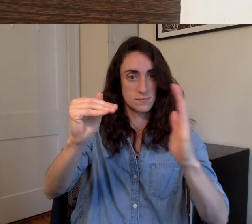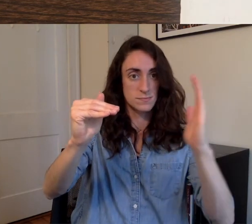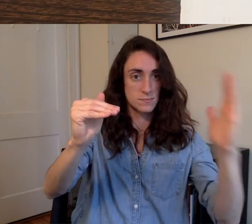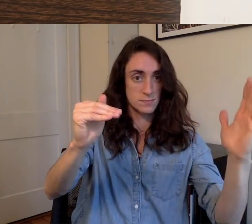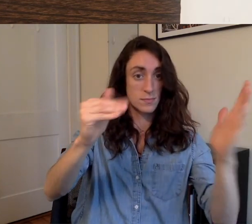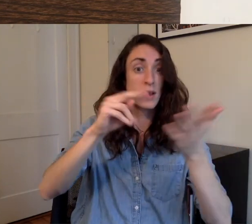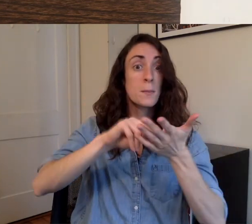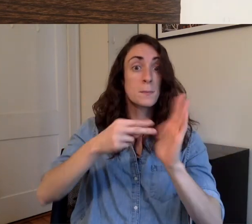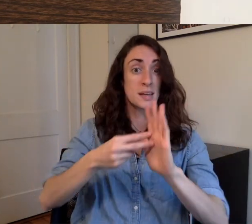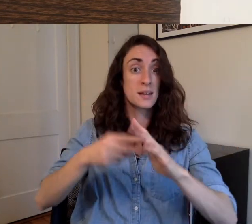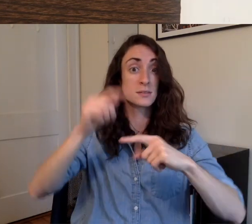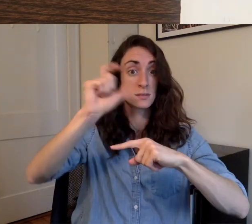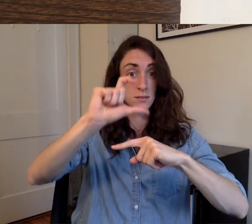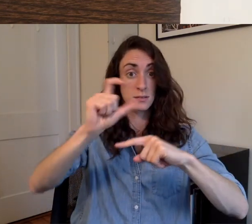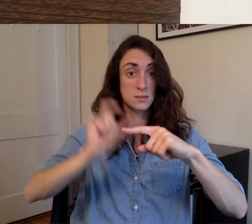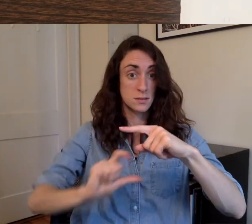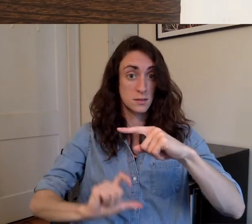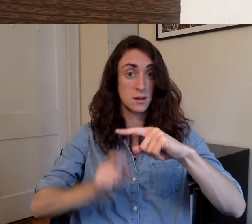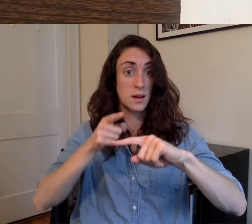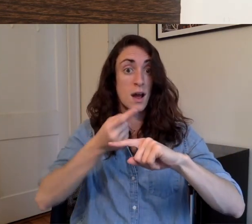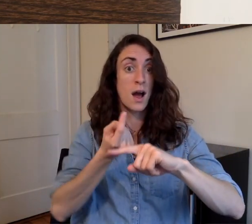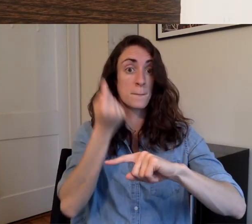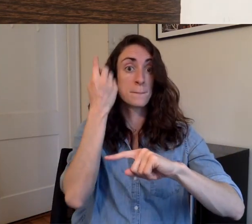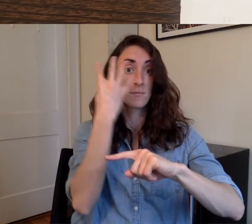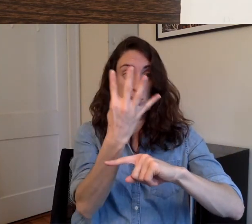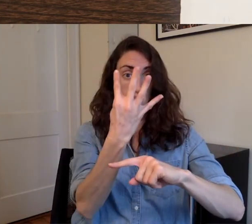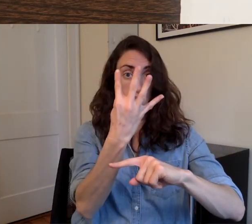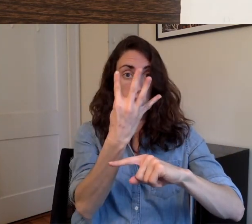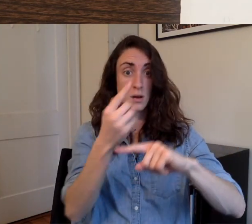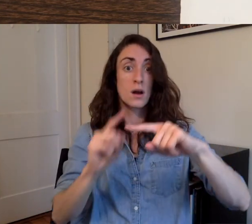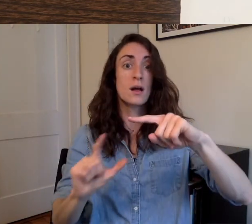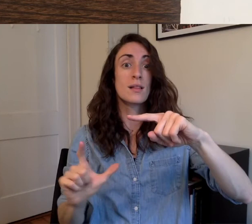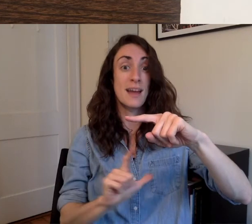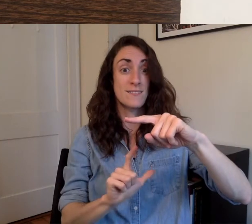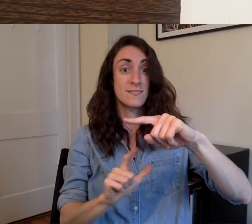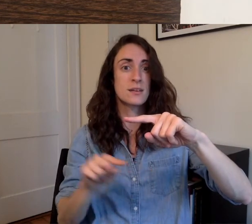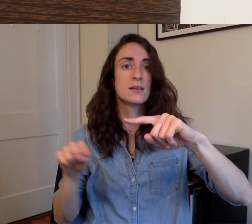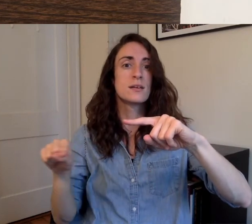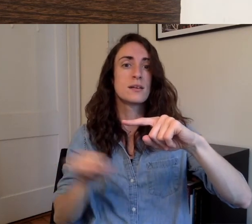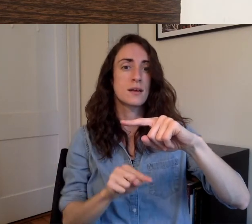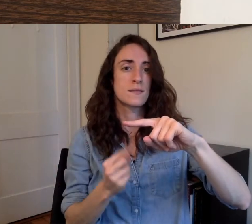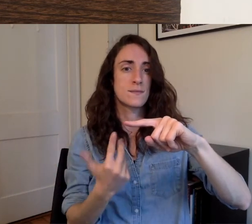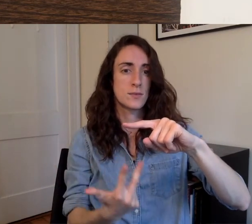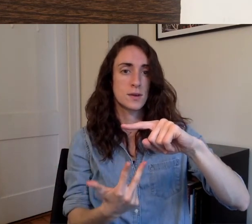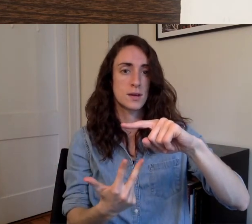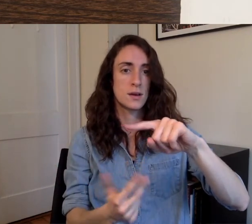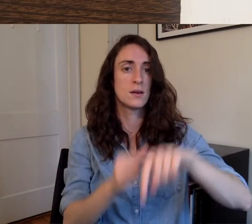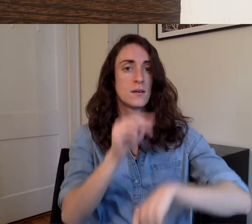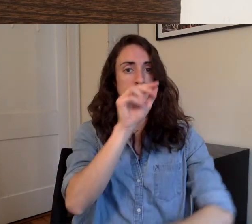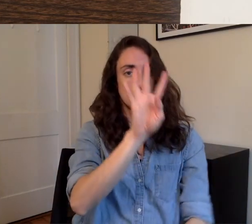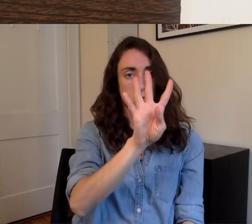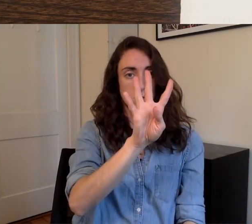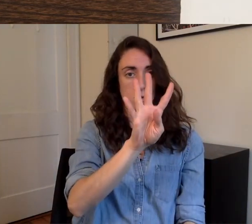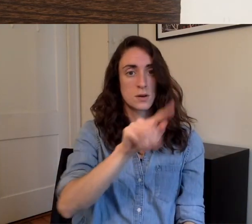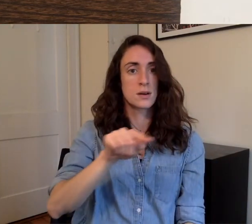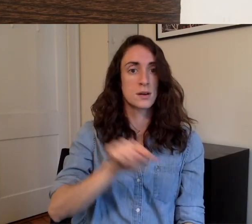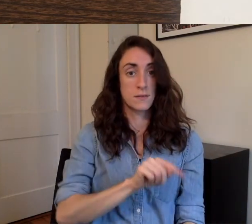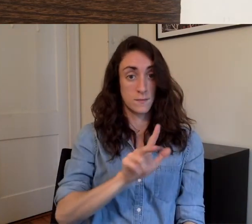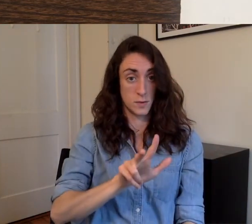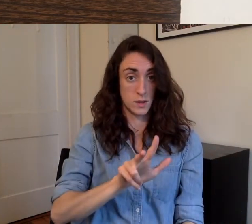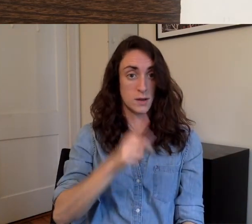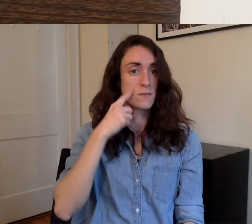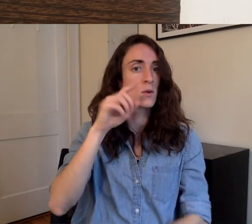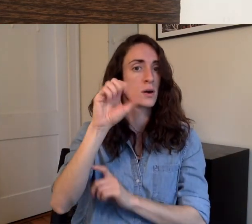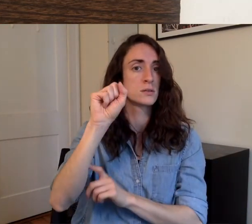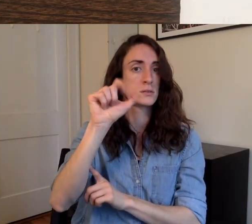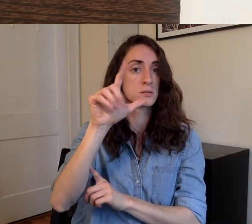left 3 steps. So that's a negative 3. So that makes our slope 4 over negative 3. And we can write this